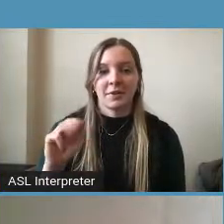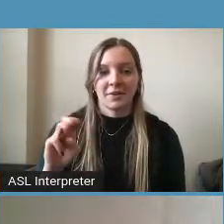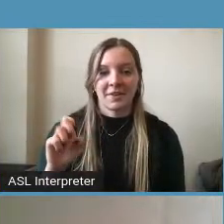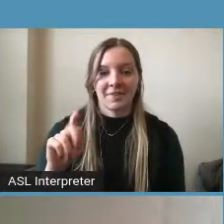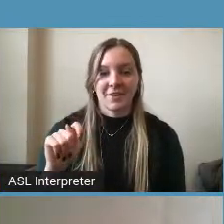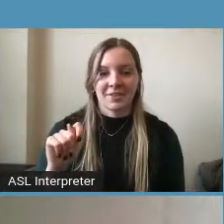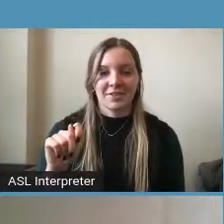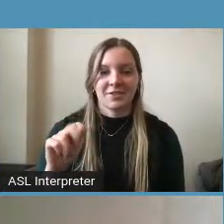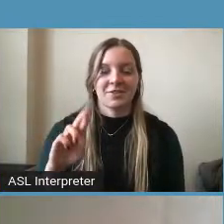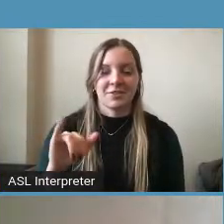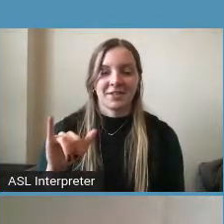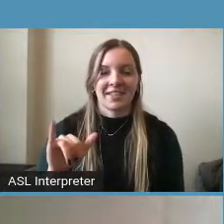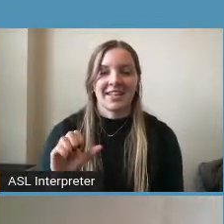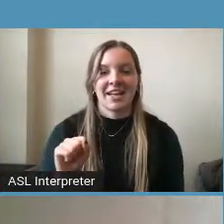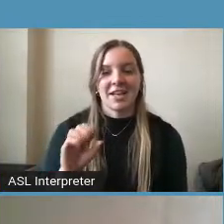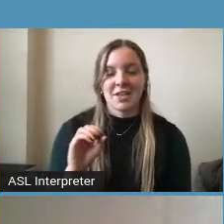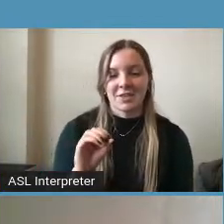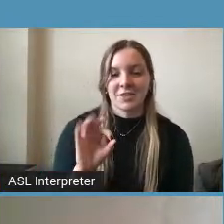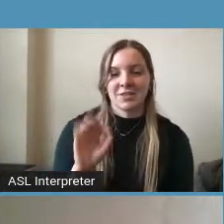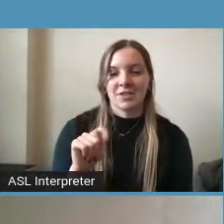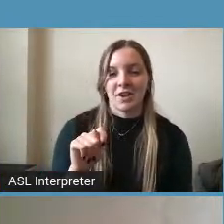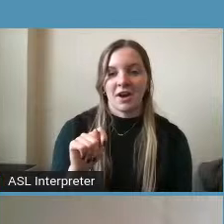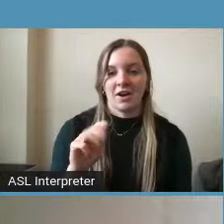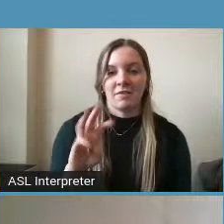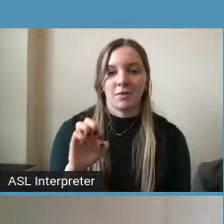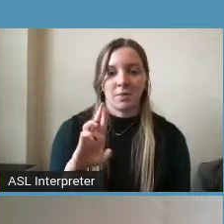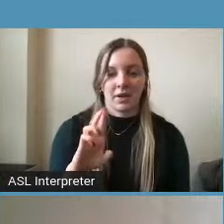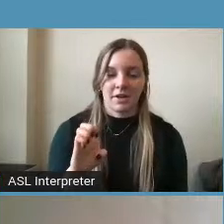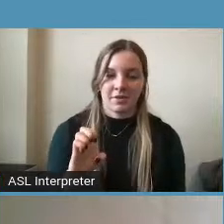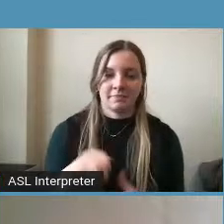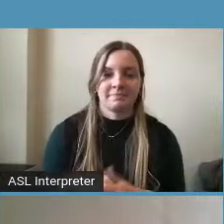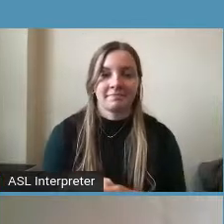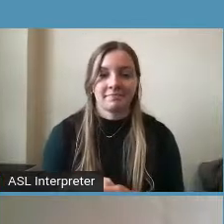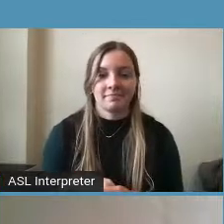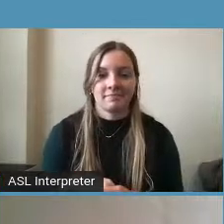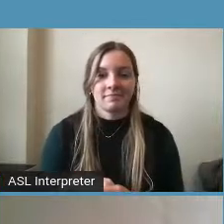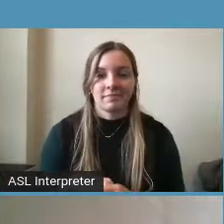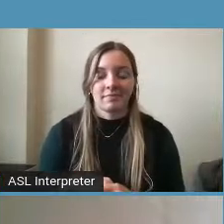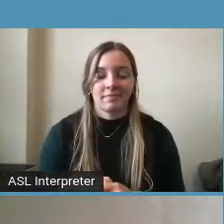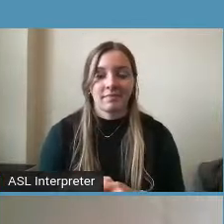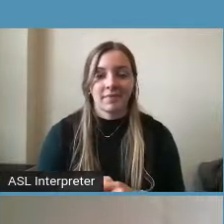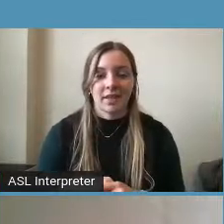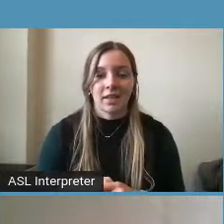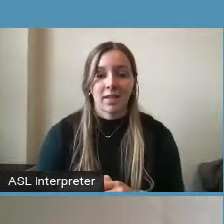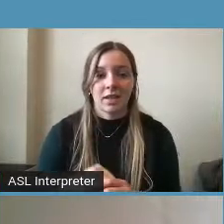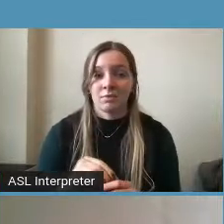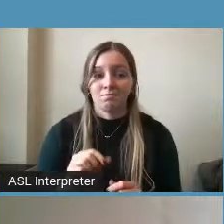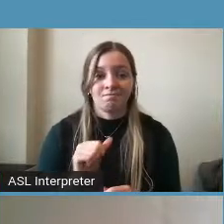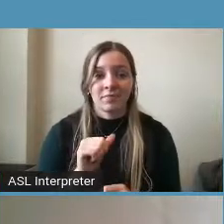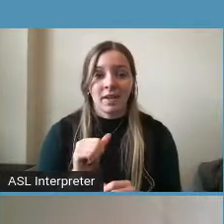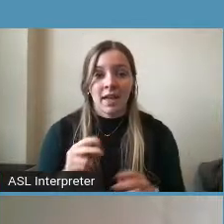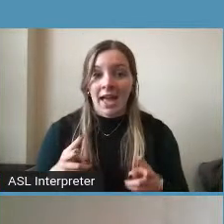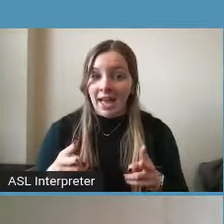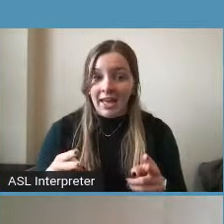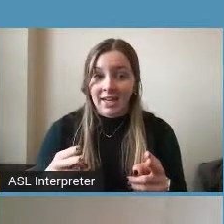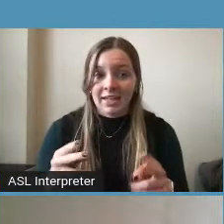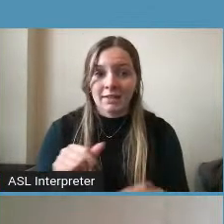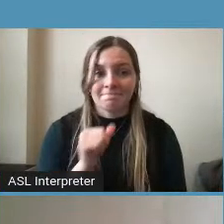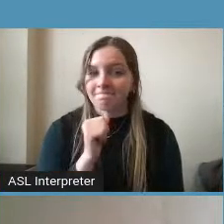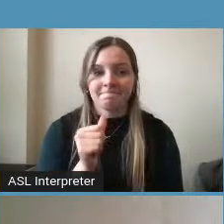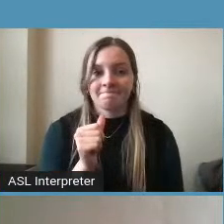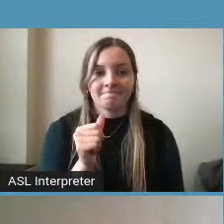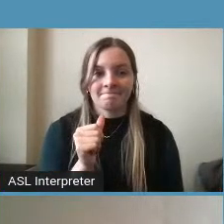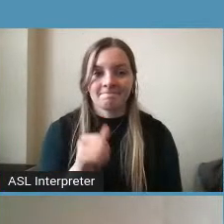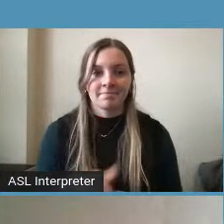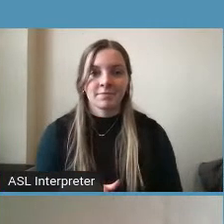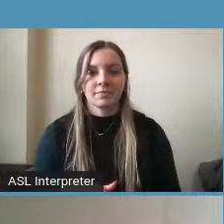software. But we did not do any smoothing or hole filling or hand editing. And it's important to understand that frequently when